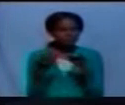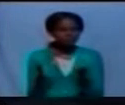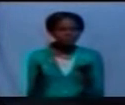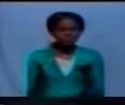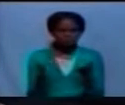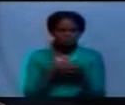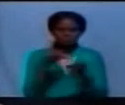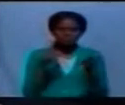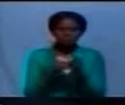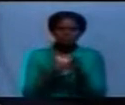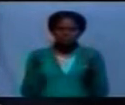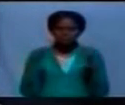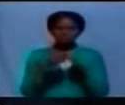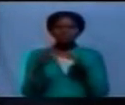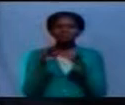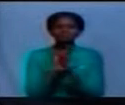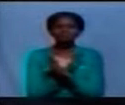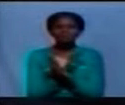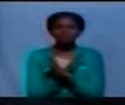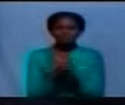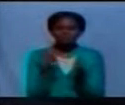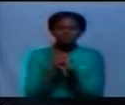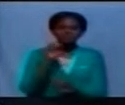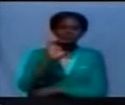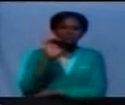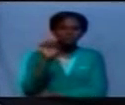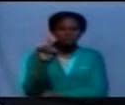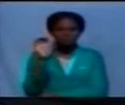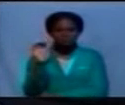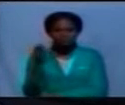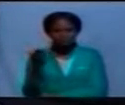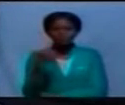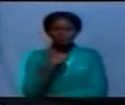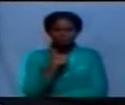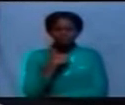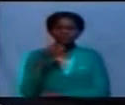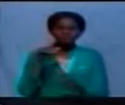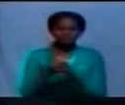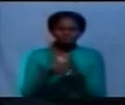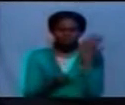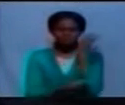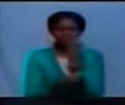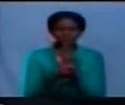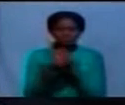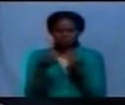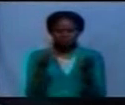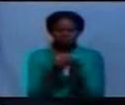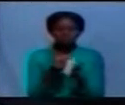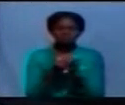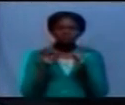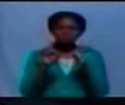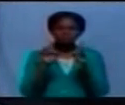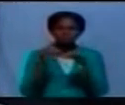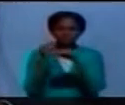through the Central Bank, the Bank of Zambia. The Curriculum Development Center has been part of the development of the financial education strategy